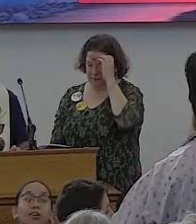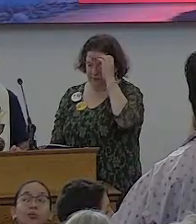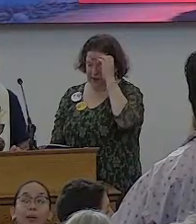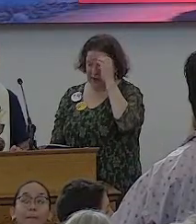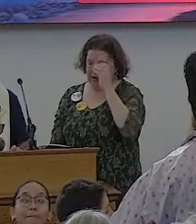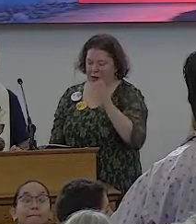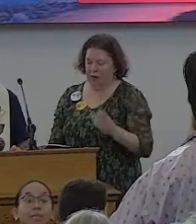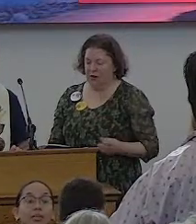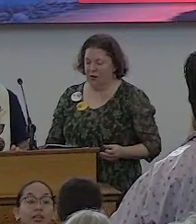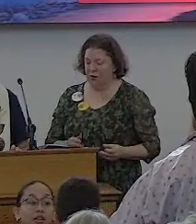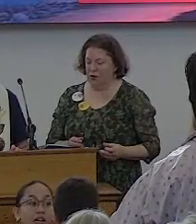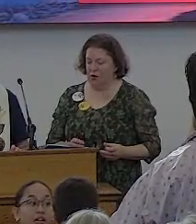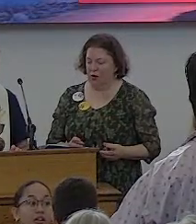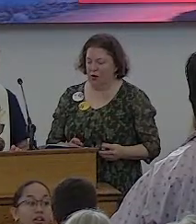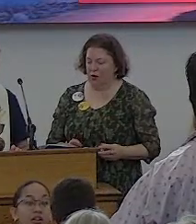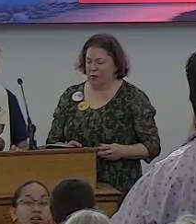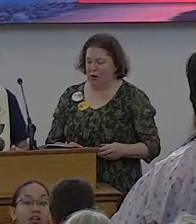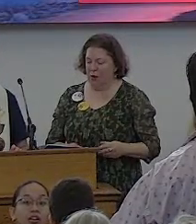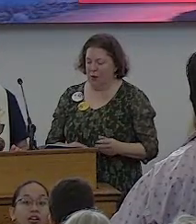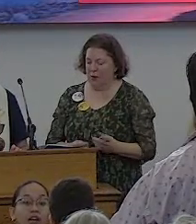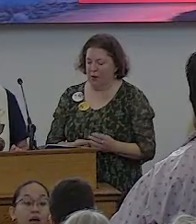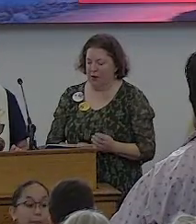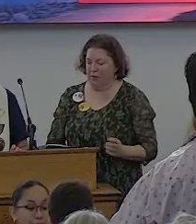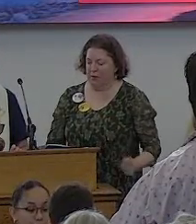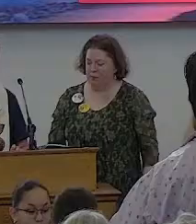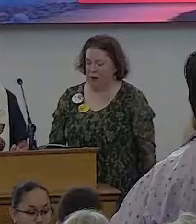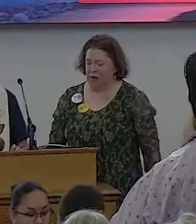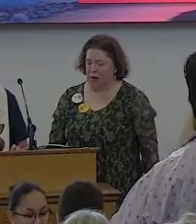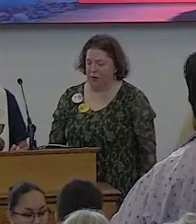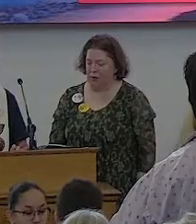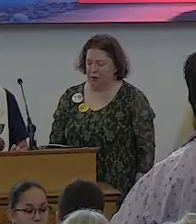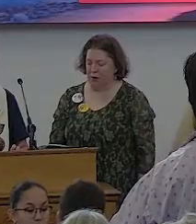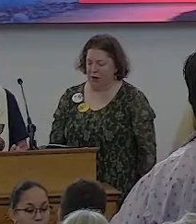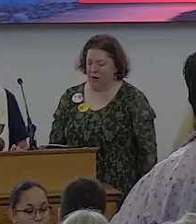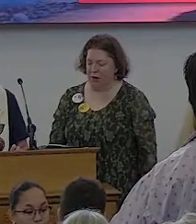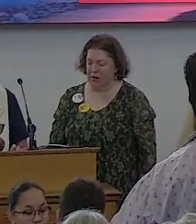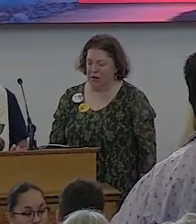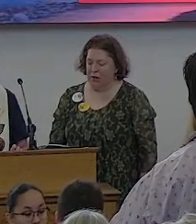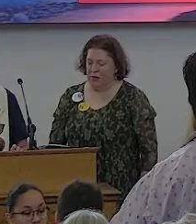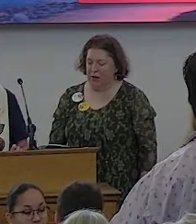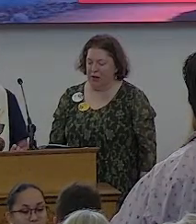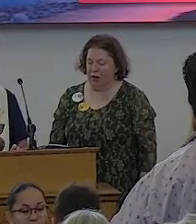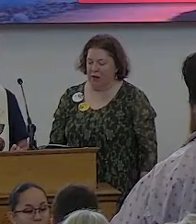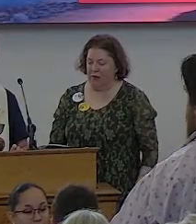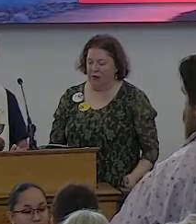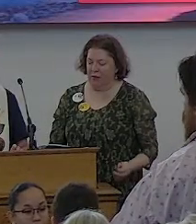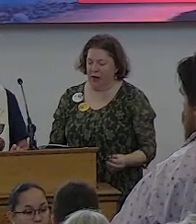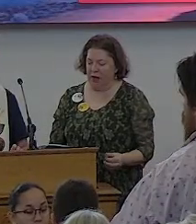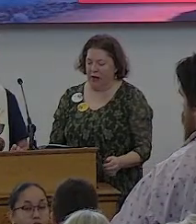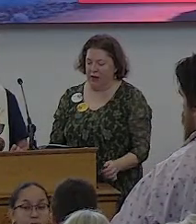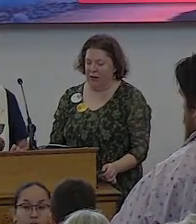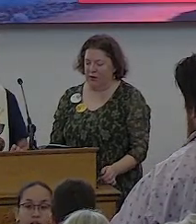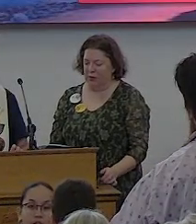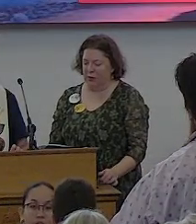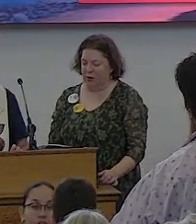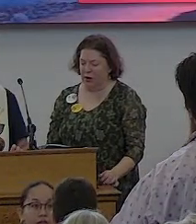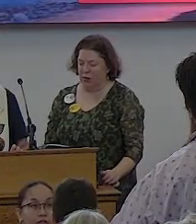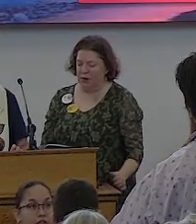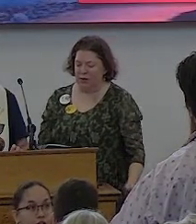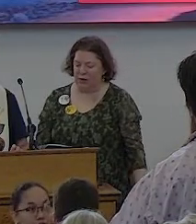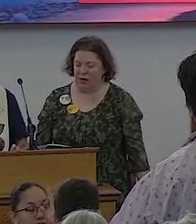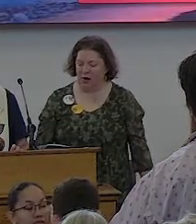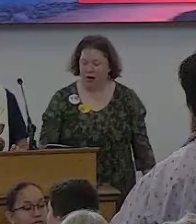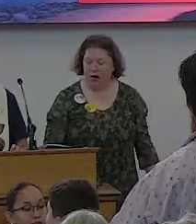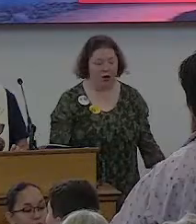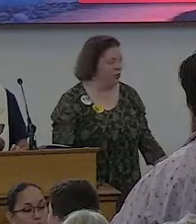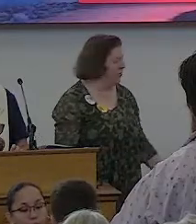this. May this circle be open, but unbroken. May the love of the goddess be